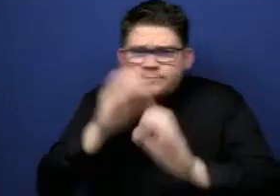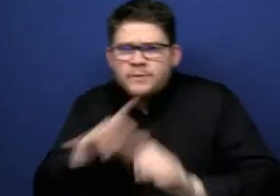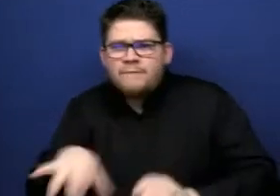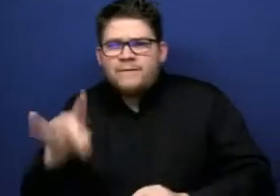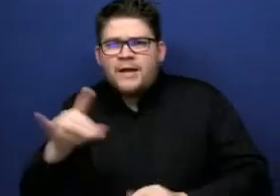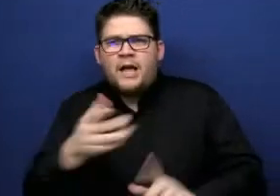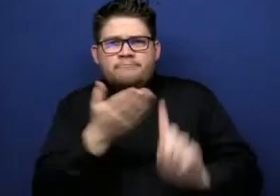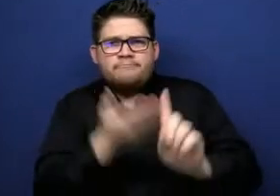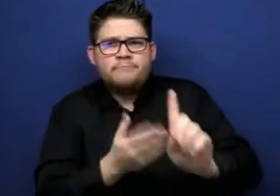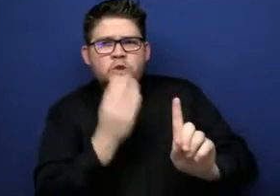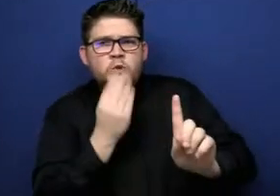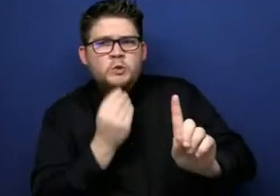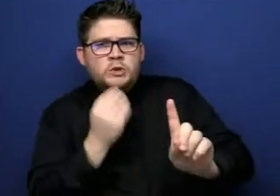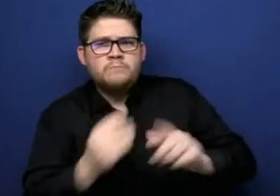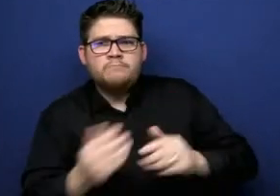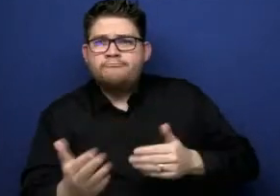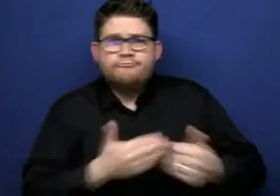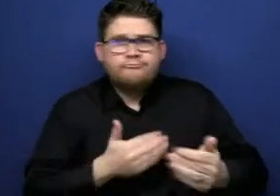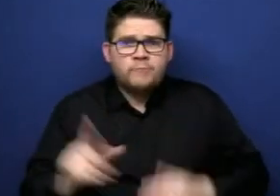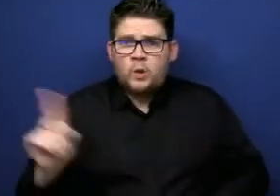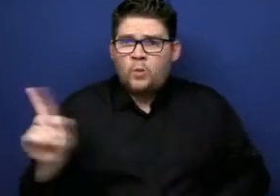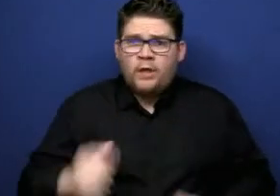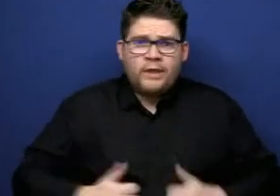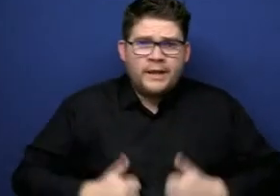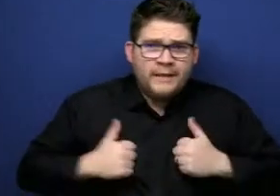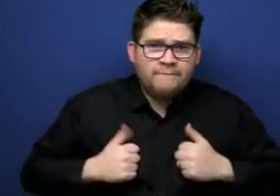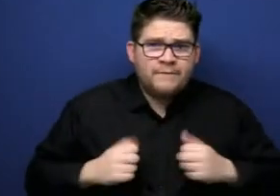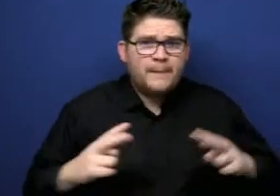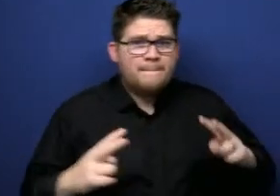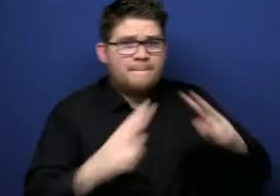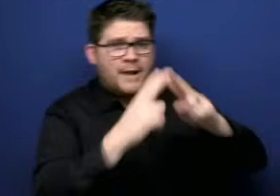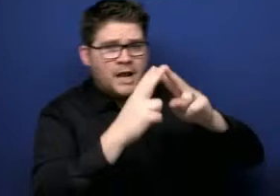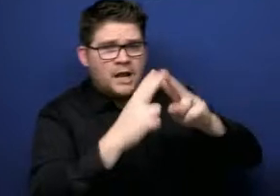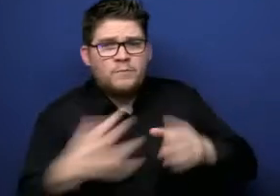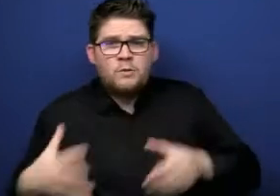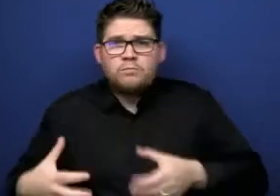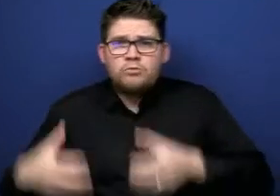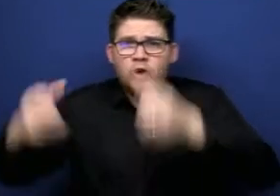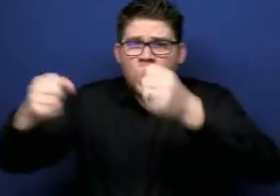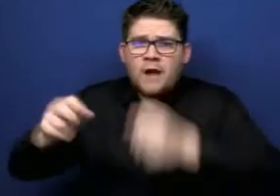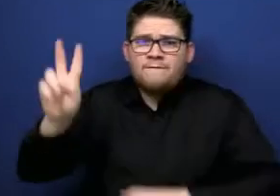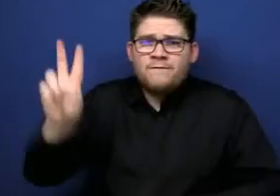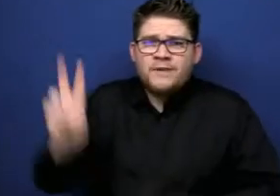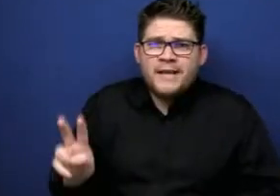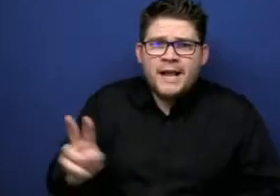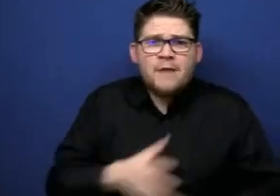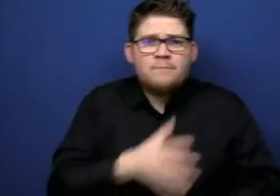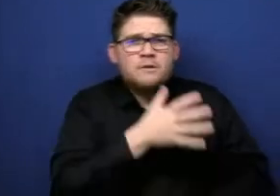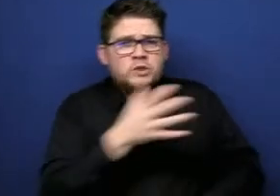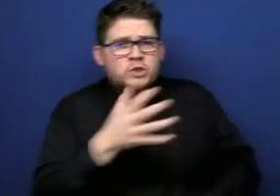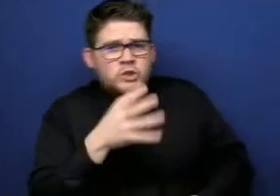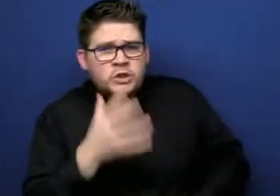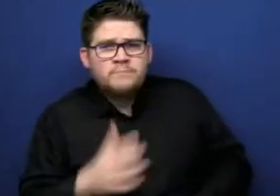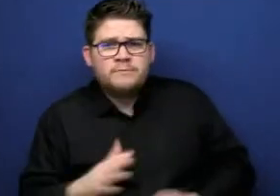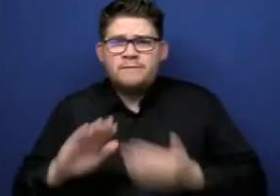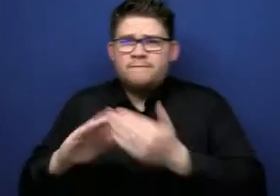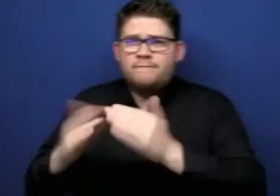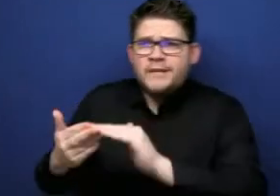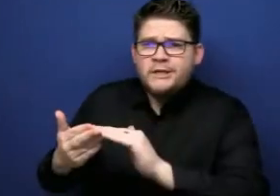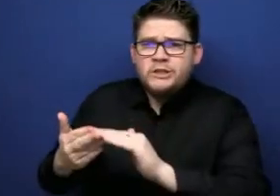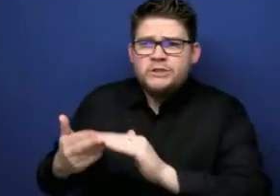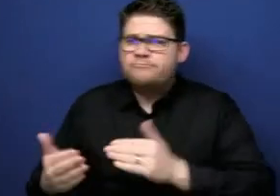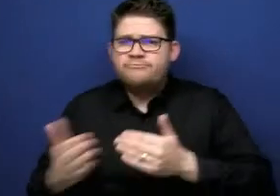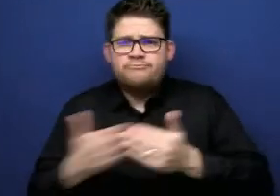whether city or countryside, or the Isles of Rhodes or Corfu. The enemy pursued us and tortured and murdered